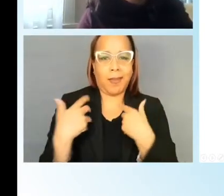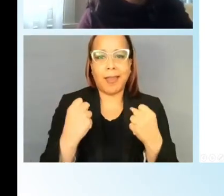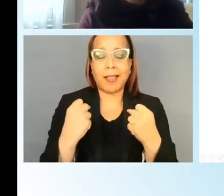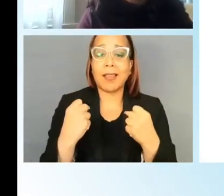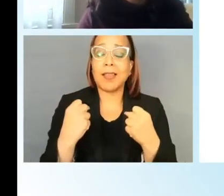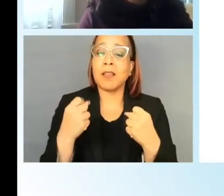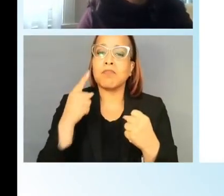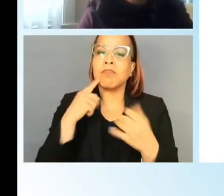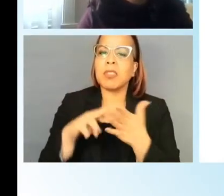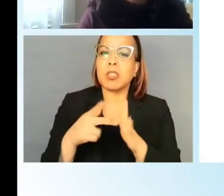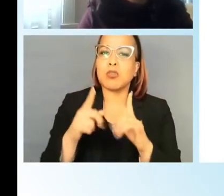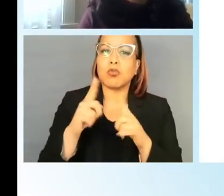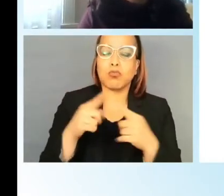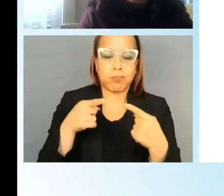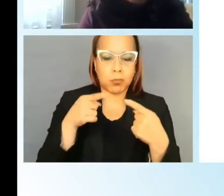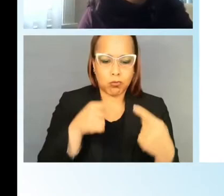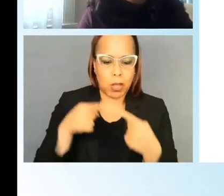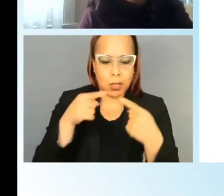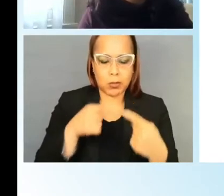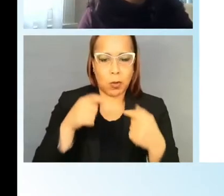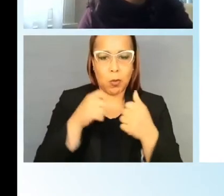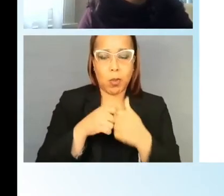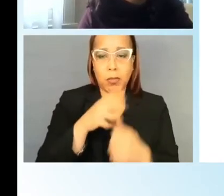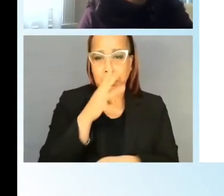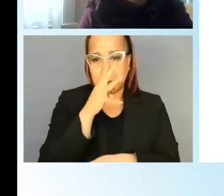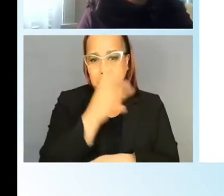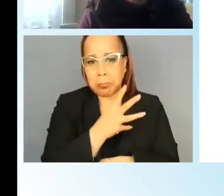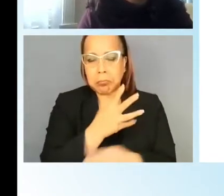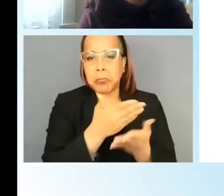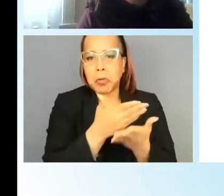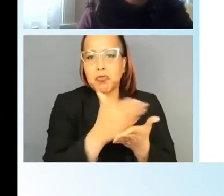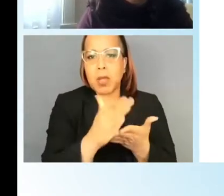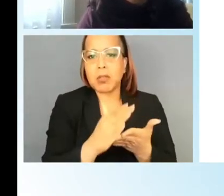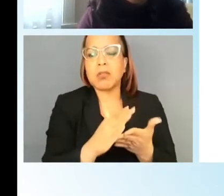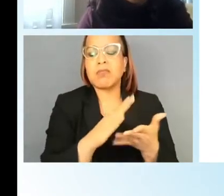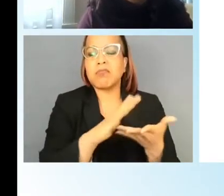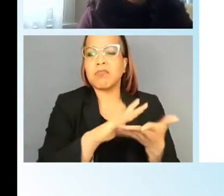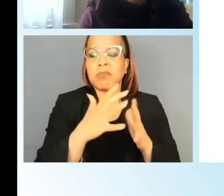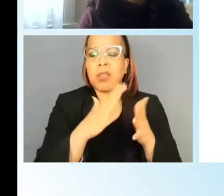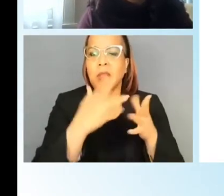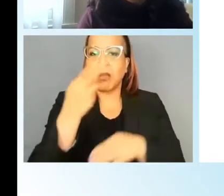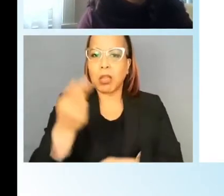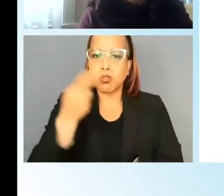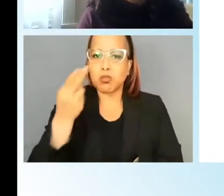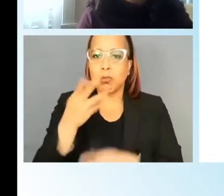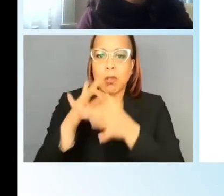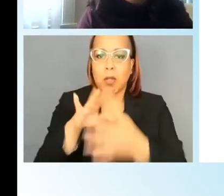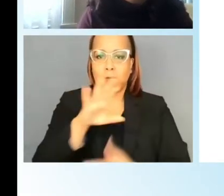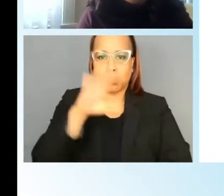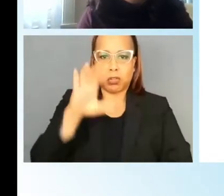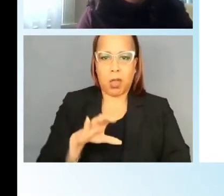to wrestle with the unacknowledged, erased, distorted histories of